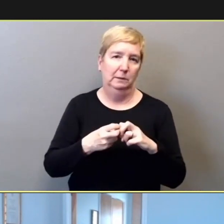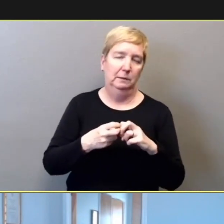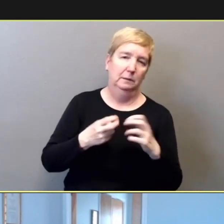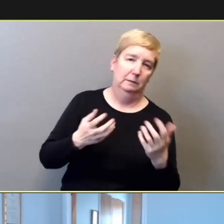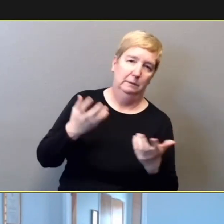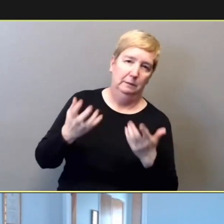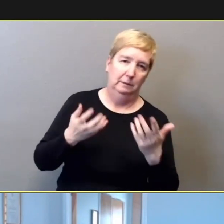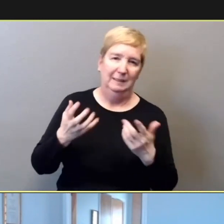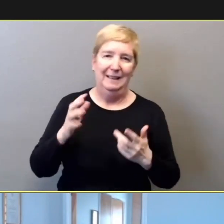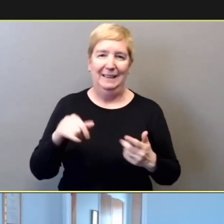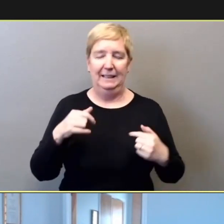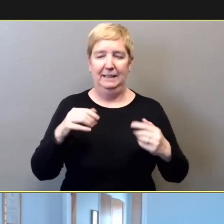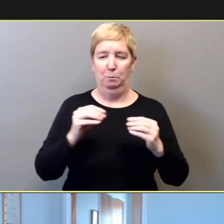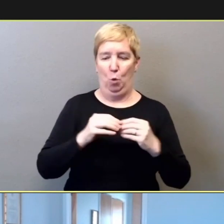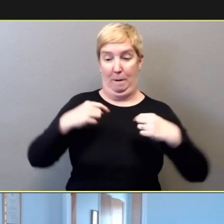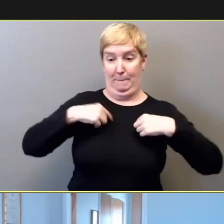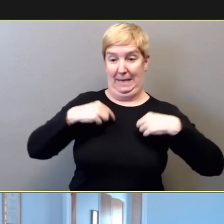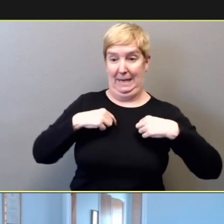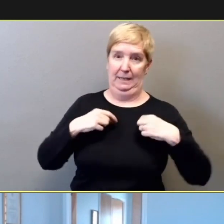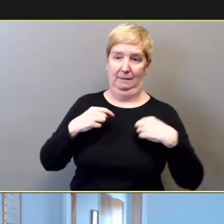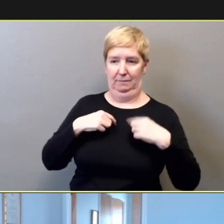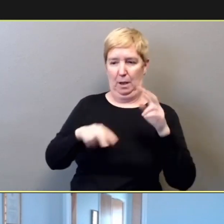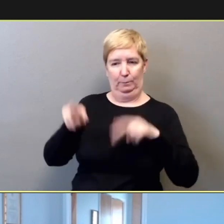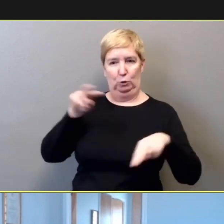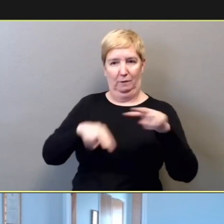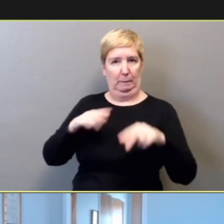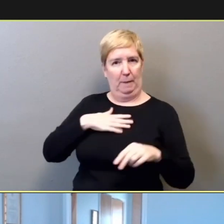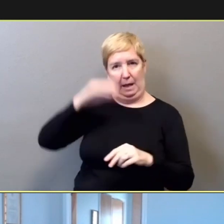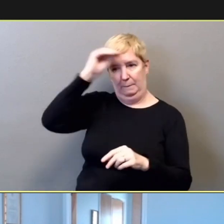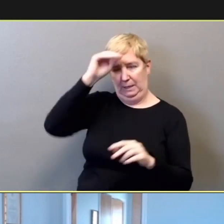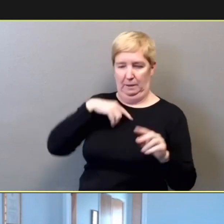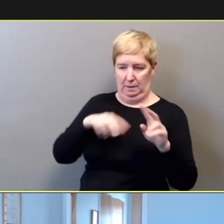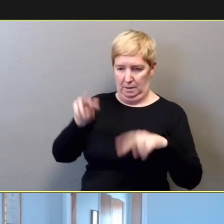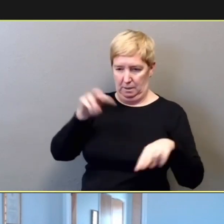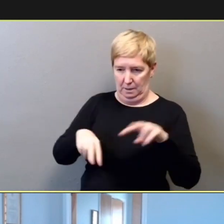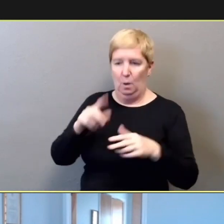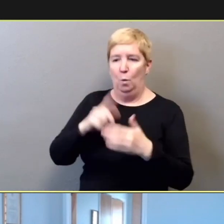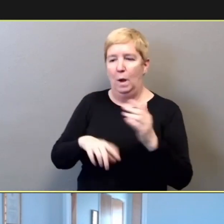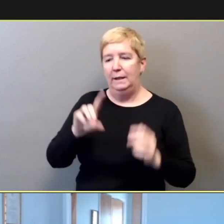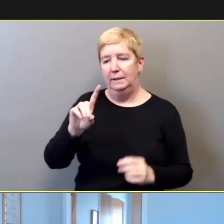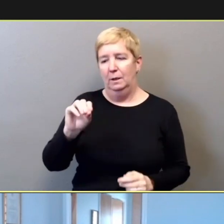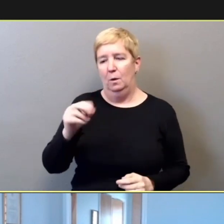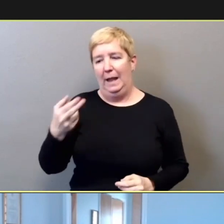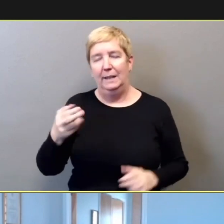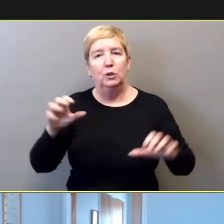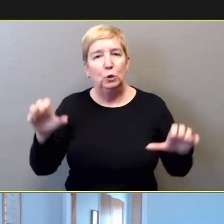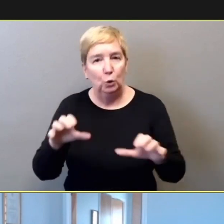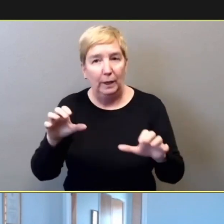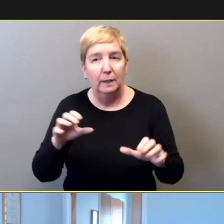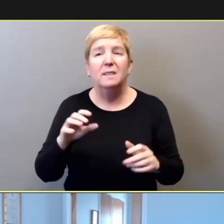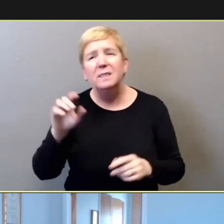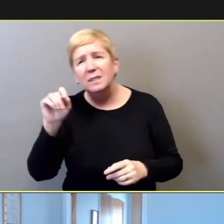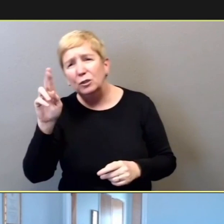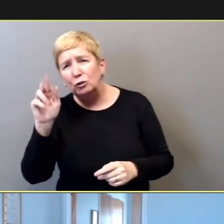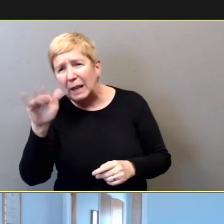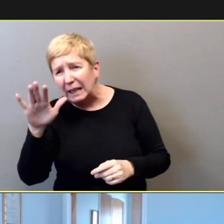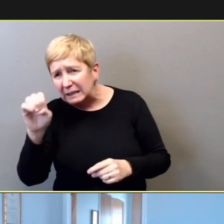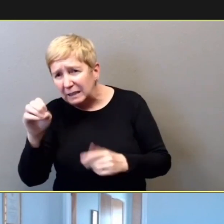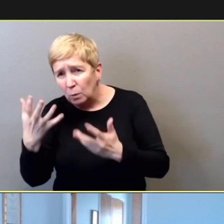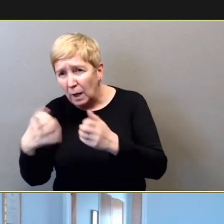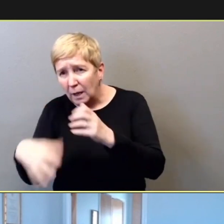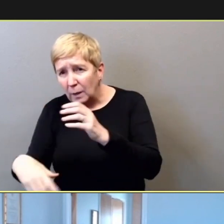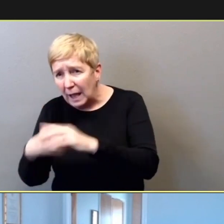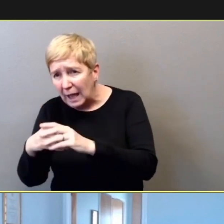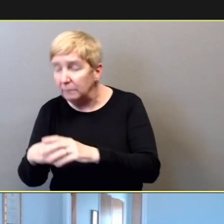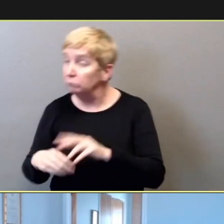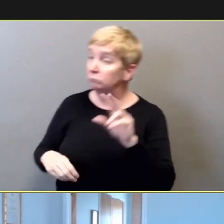this is more me as an observer of what DOH is doing with the vaccine. Tracy, do you have any other comments on that? No, you've hit it